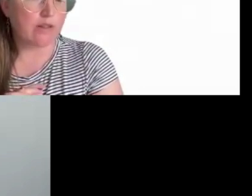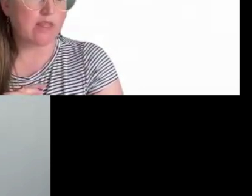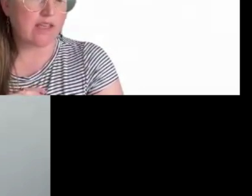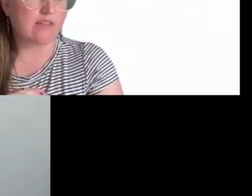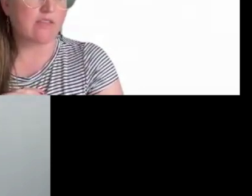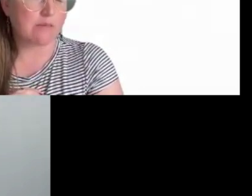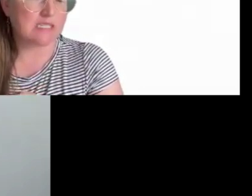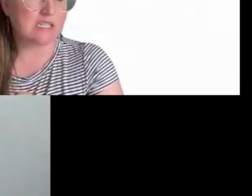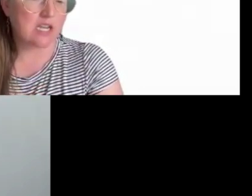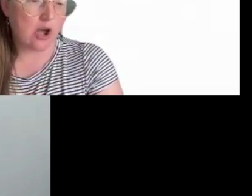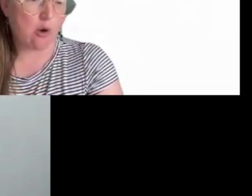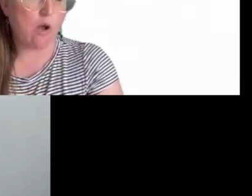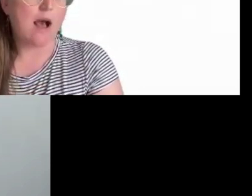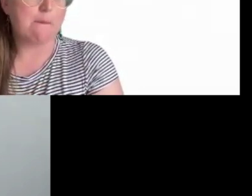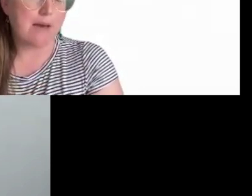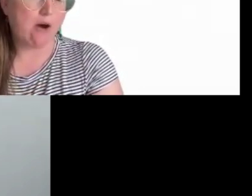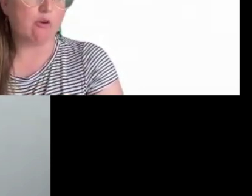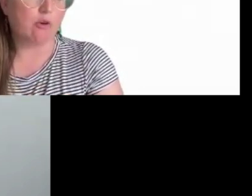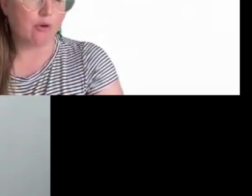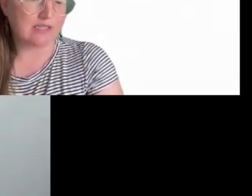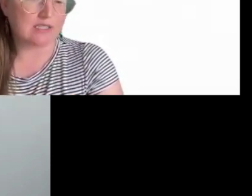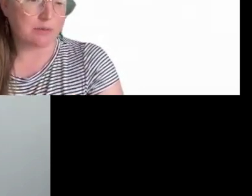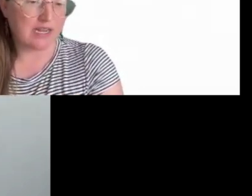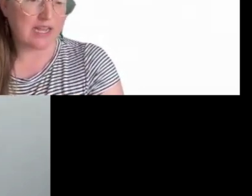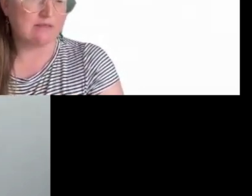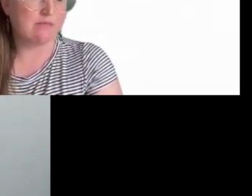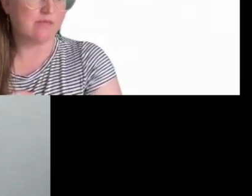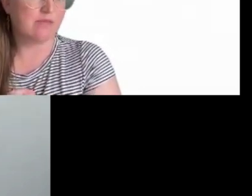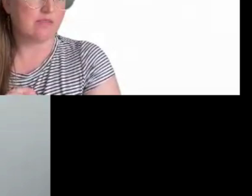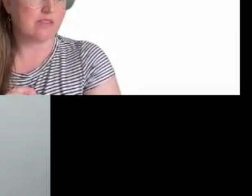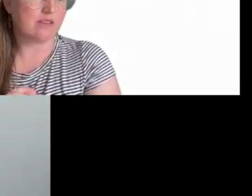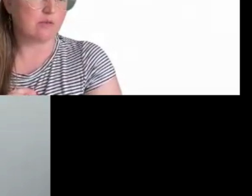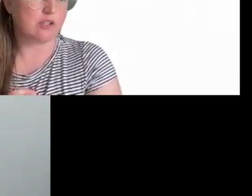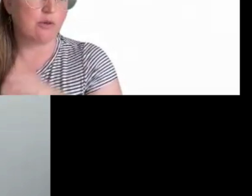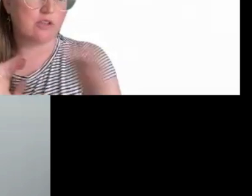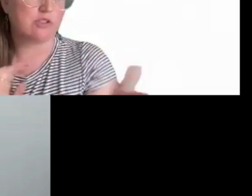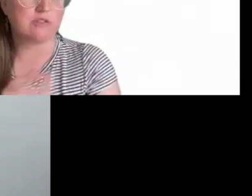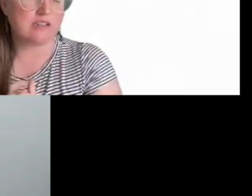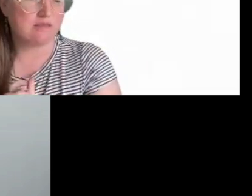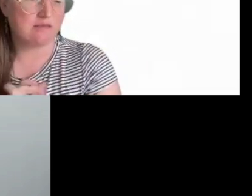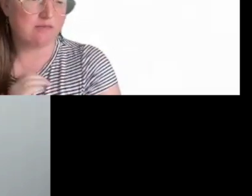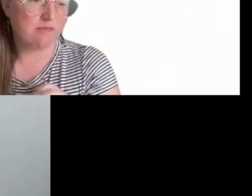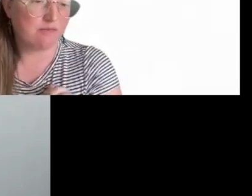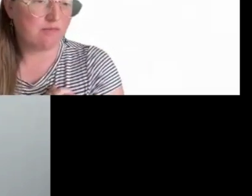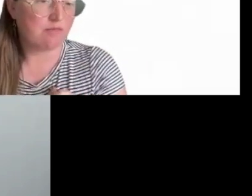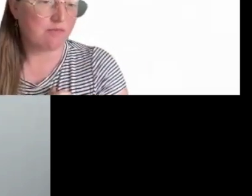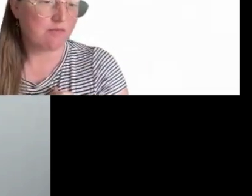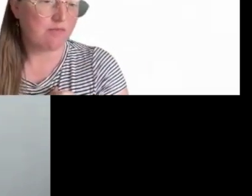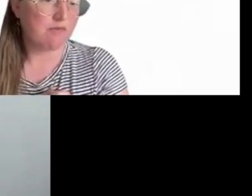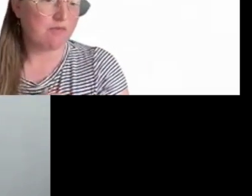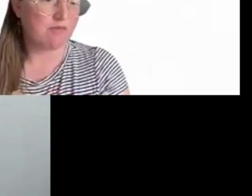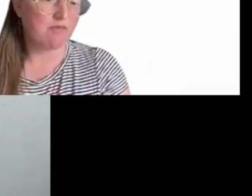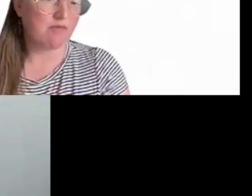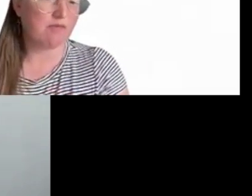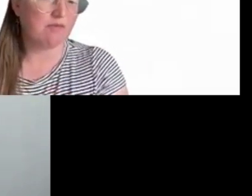most important thing families can know about crisis planning? We'll start with you, Susan.